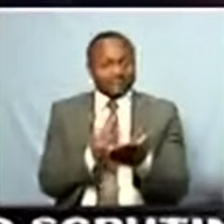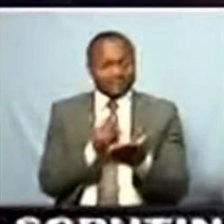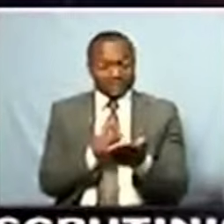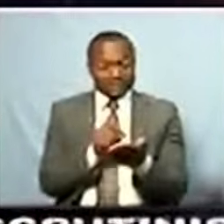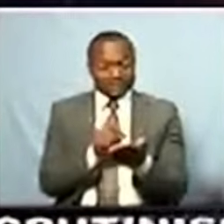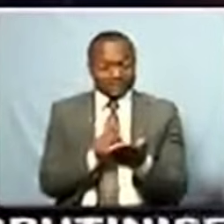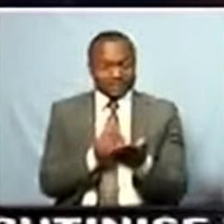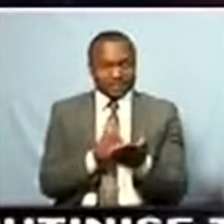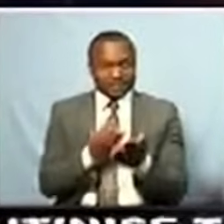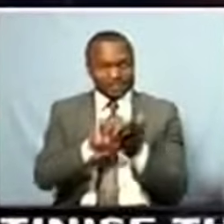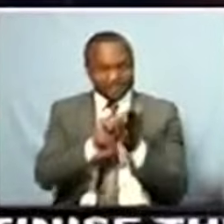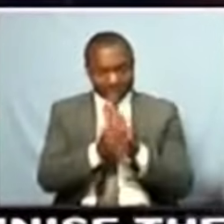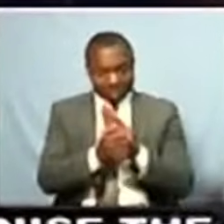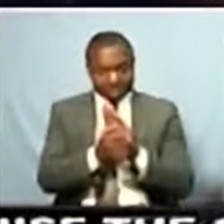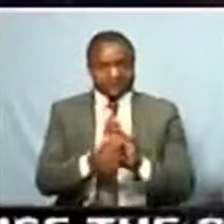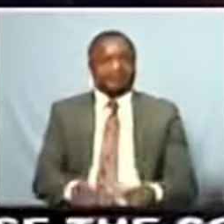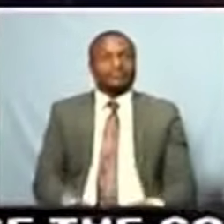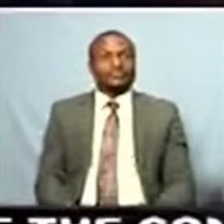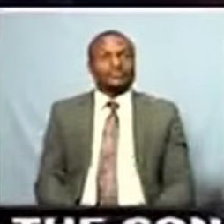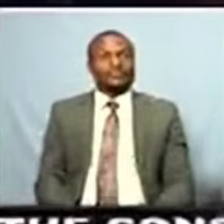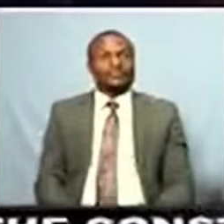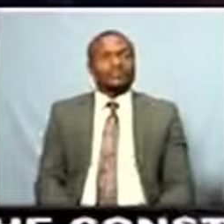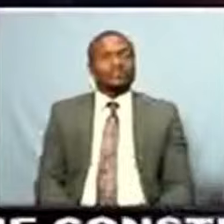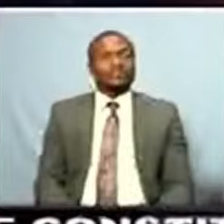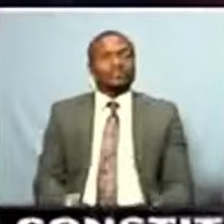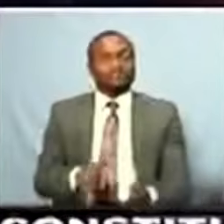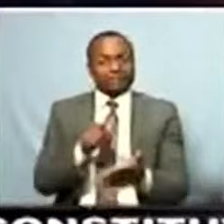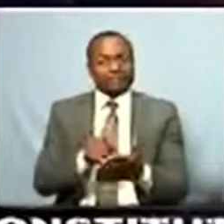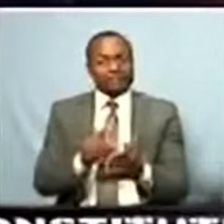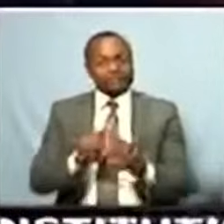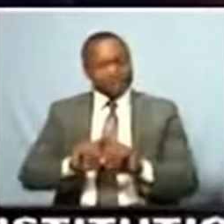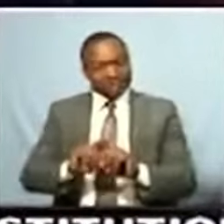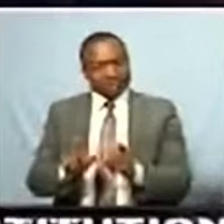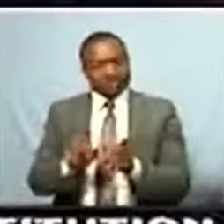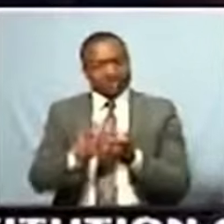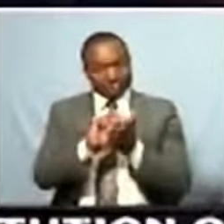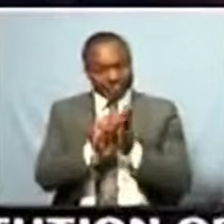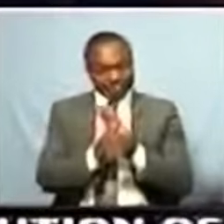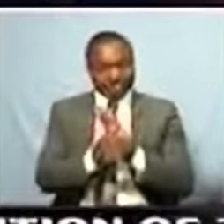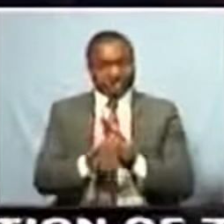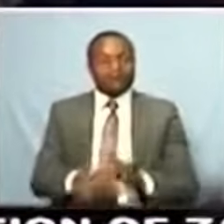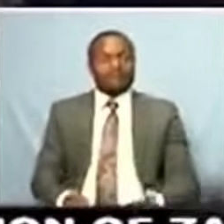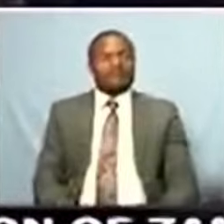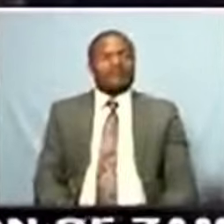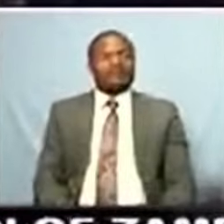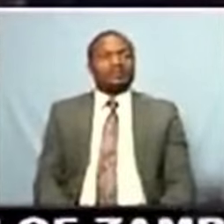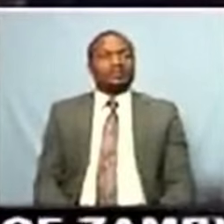particular article or in these separate articles is